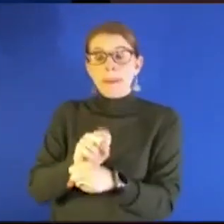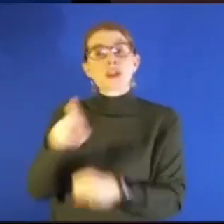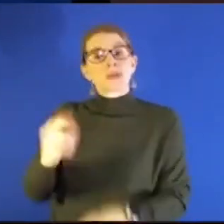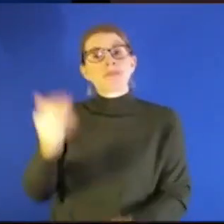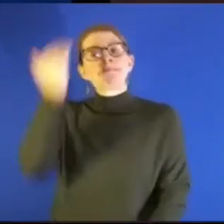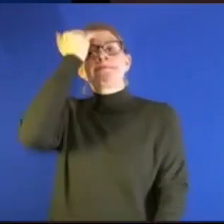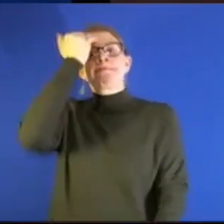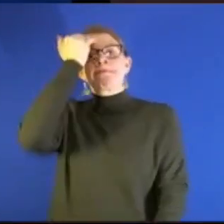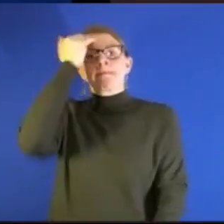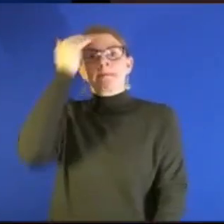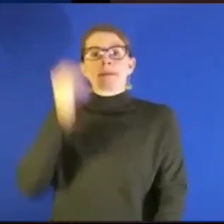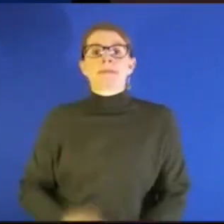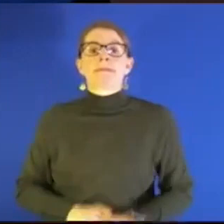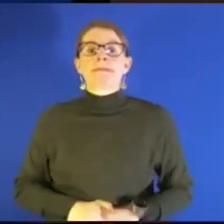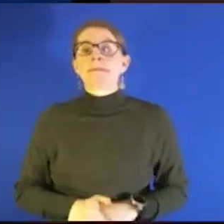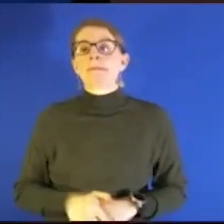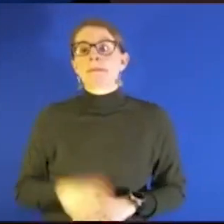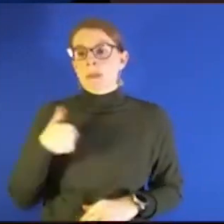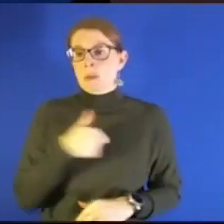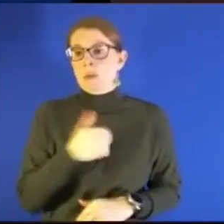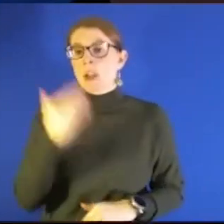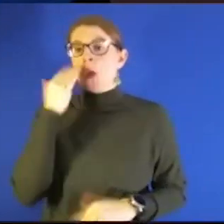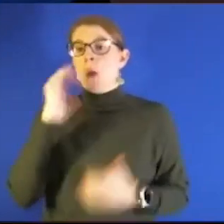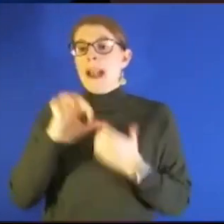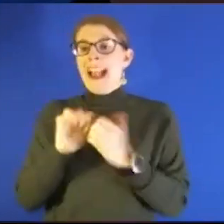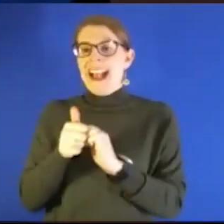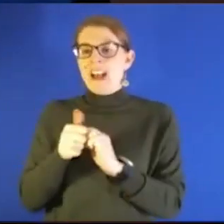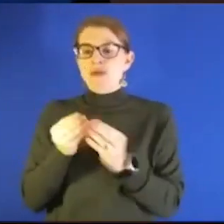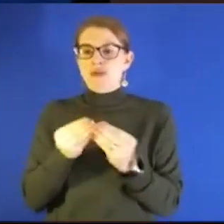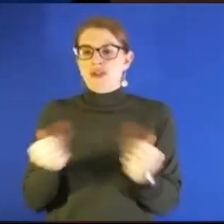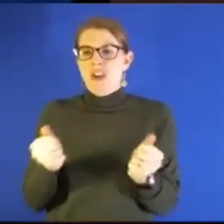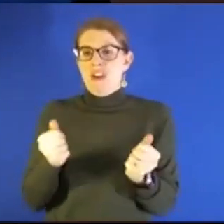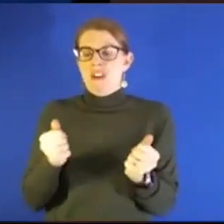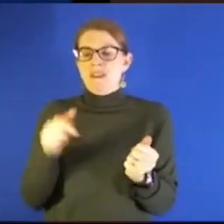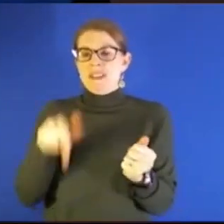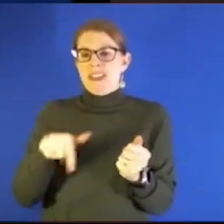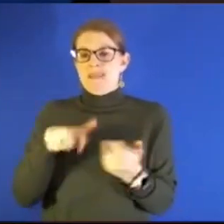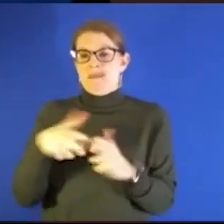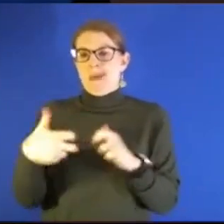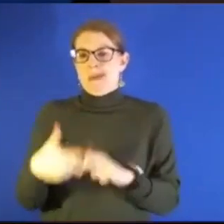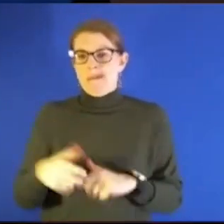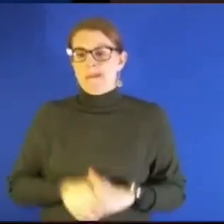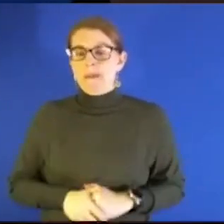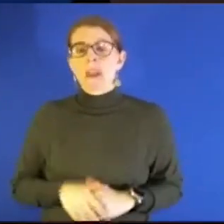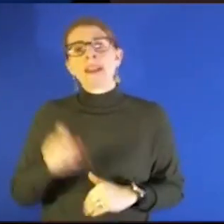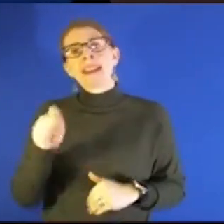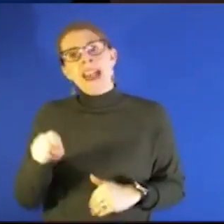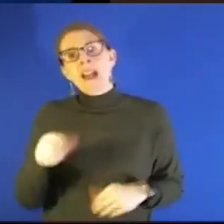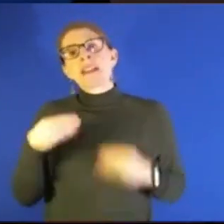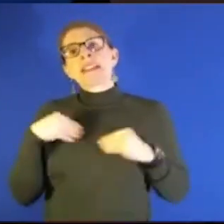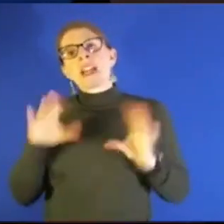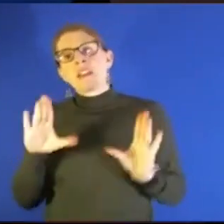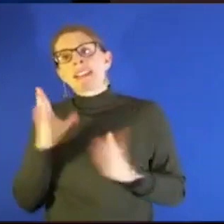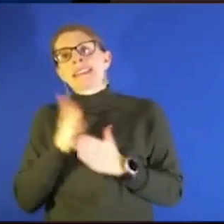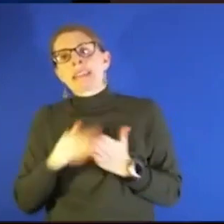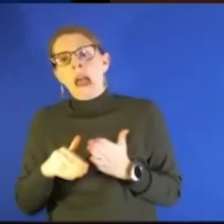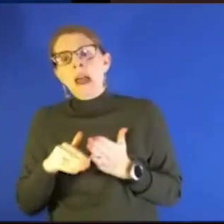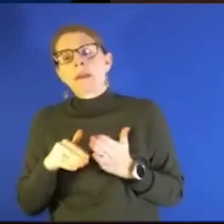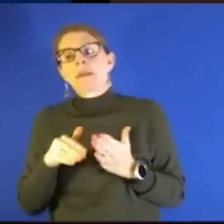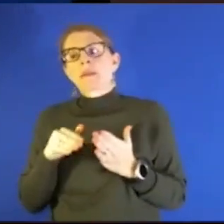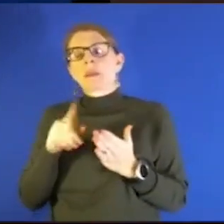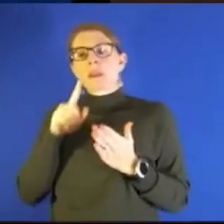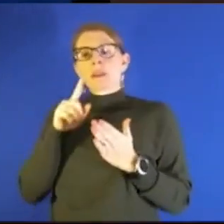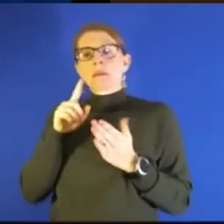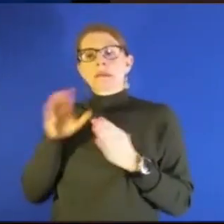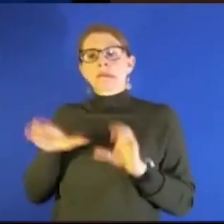good news is we know how to solve it. And yeah, we have to make some sacrifices to do it. But we don't want to